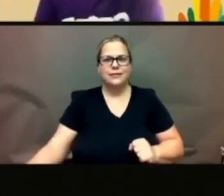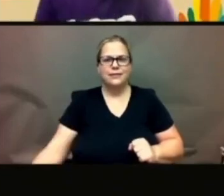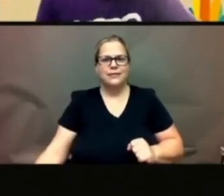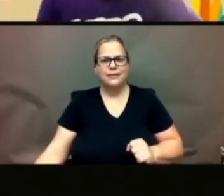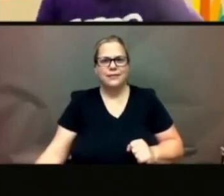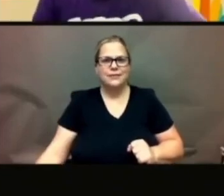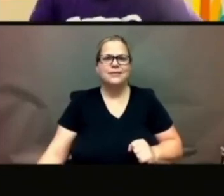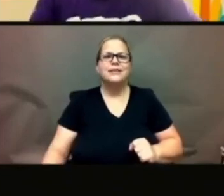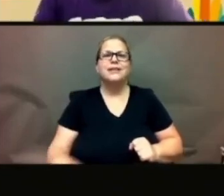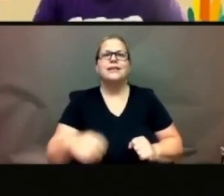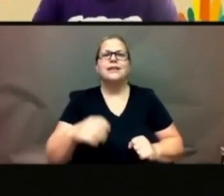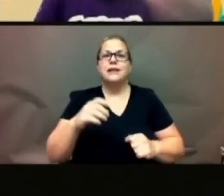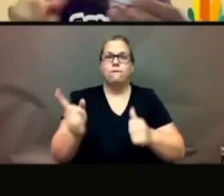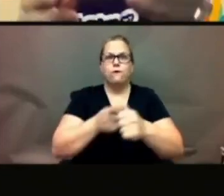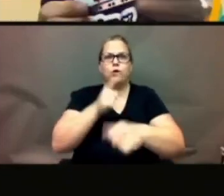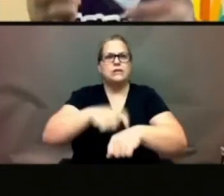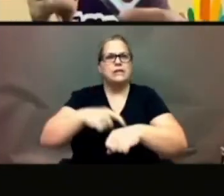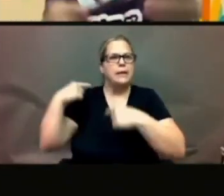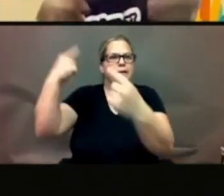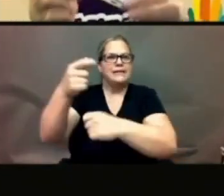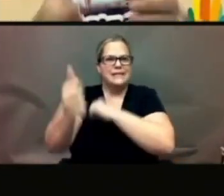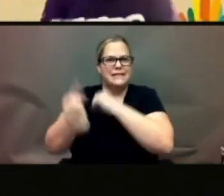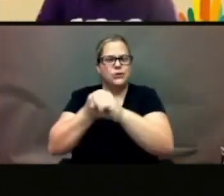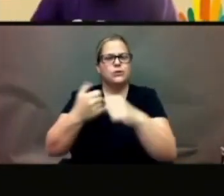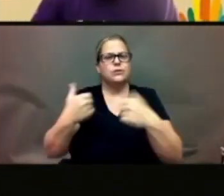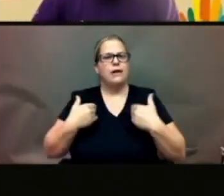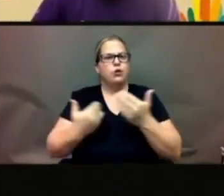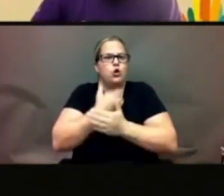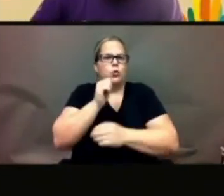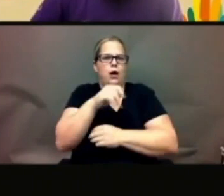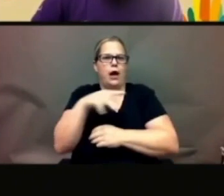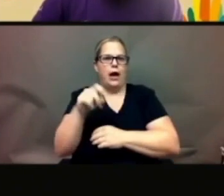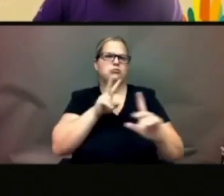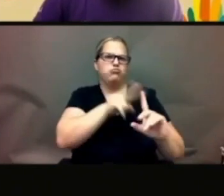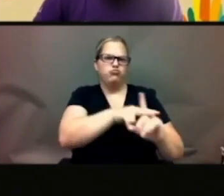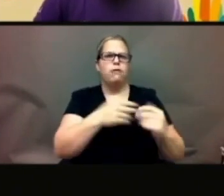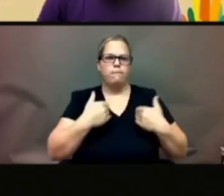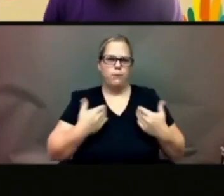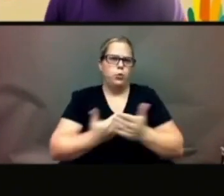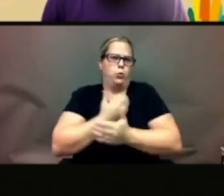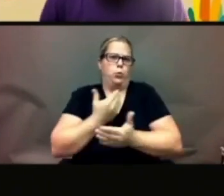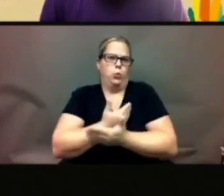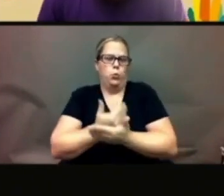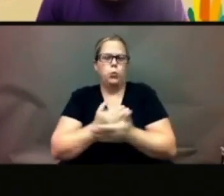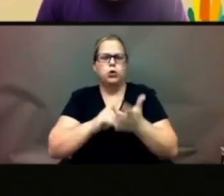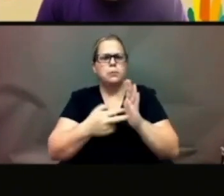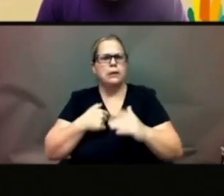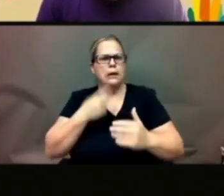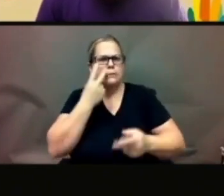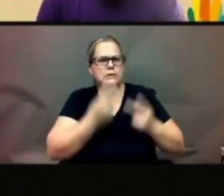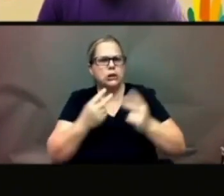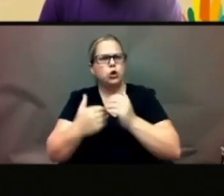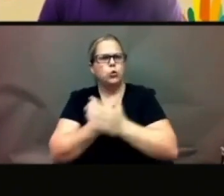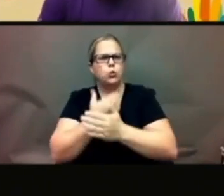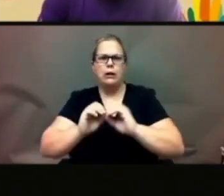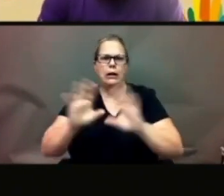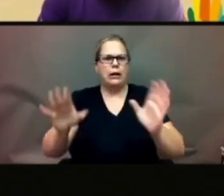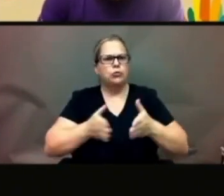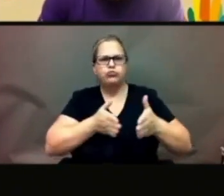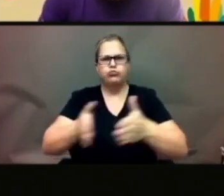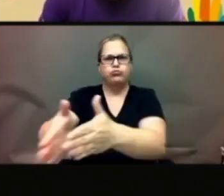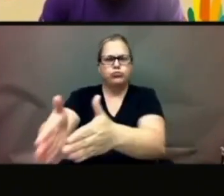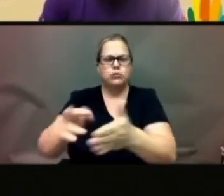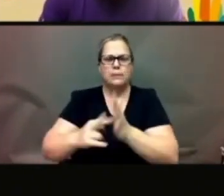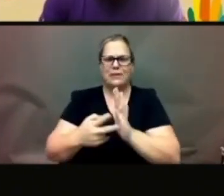10 years, we have new apps, like tons of new apps. And so you may not have seen those. And I'm really seeing a clear pathway. I told Eric right before the